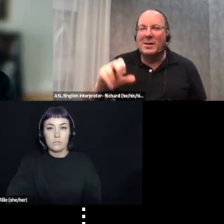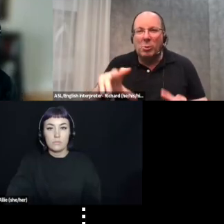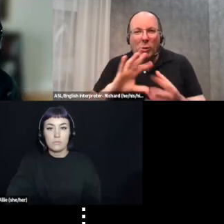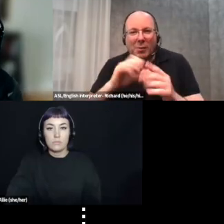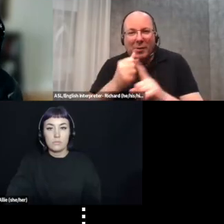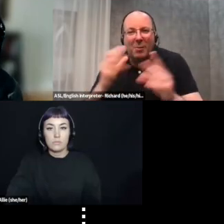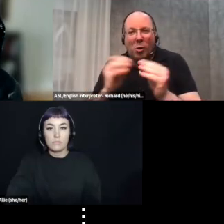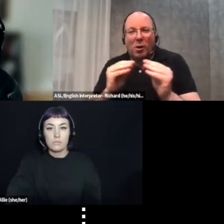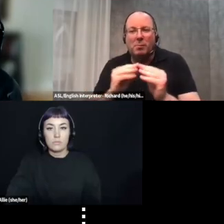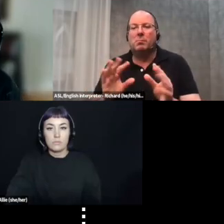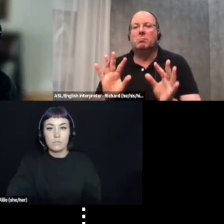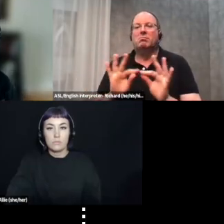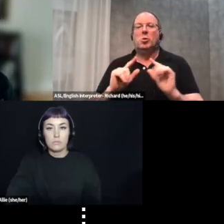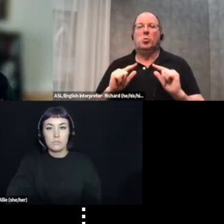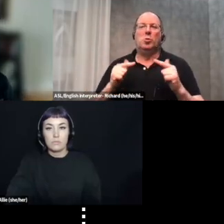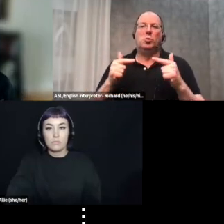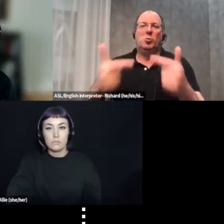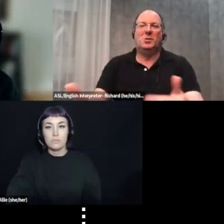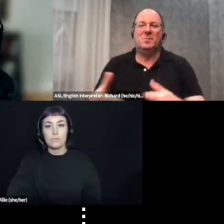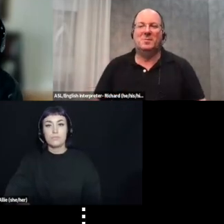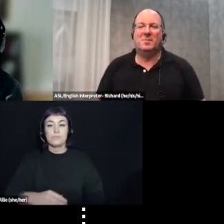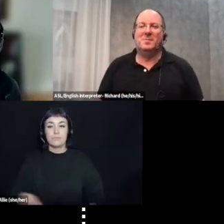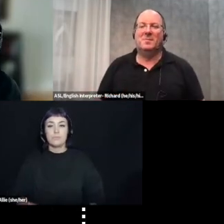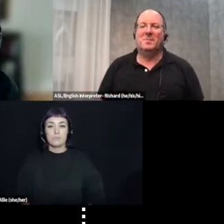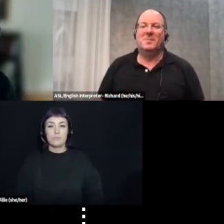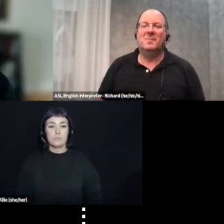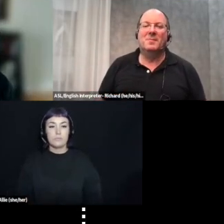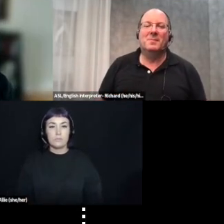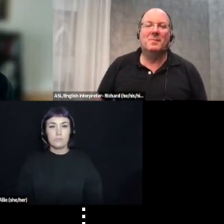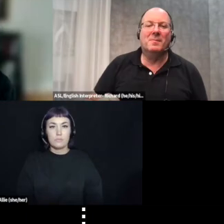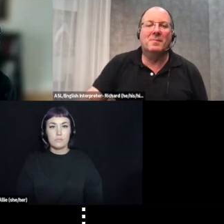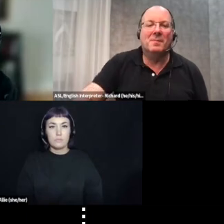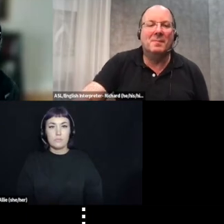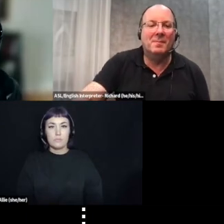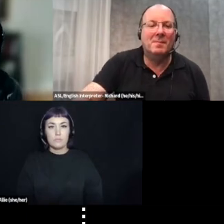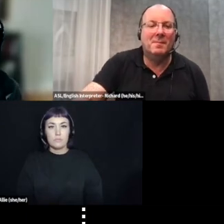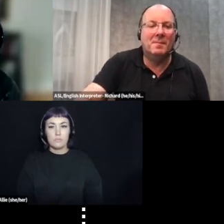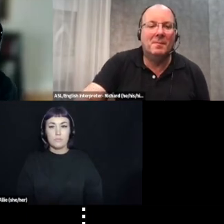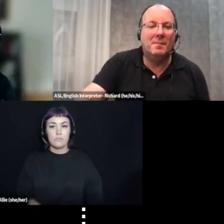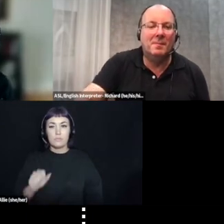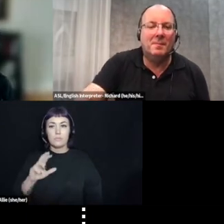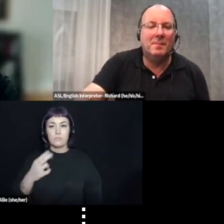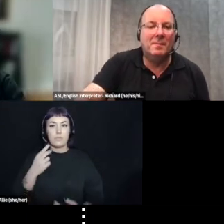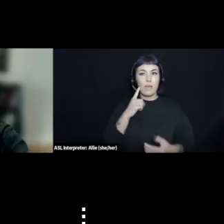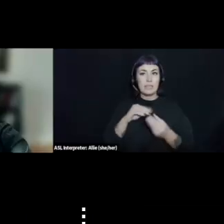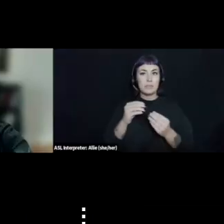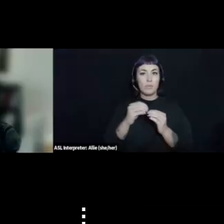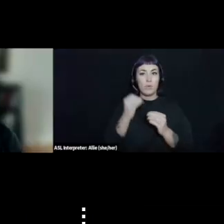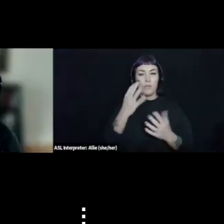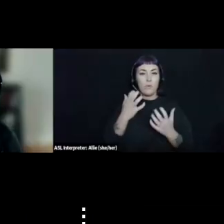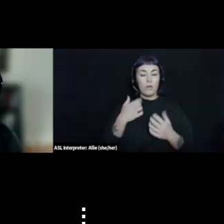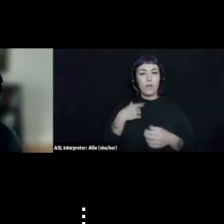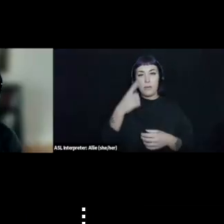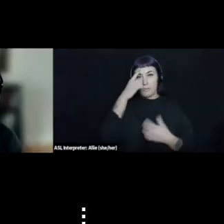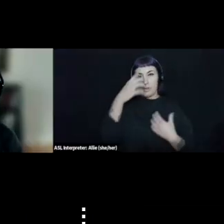great. Yeah, definitely. So I can consensual. speak Oh, more I'm if sorry. you like. Yeah, I please can do. speak more if you like. I am a mental